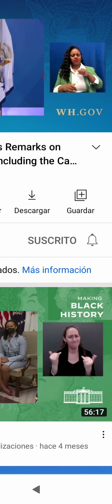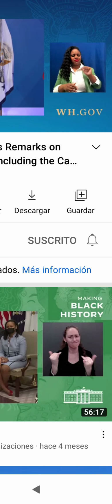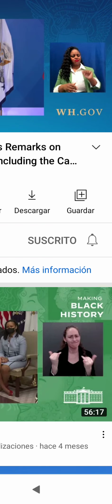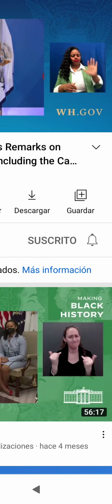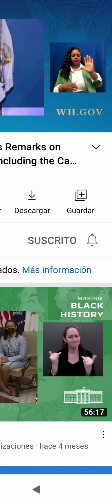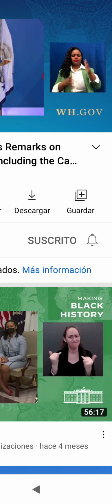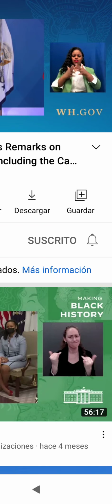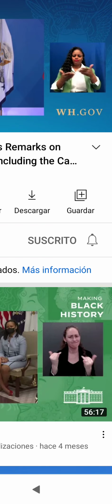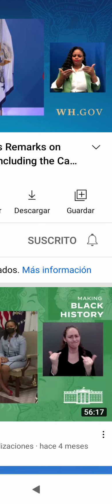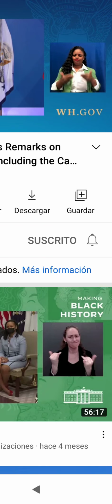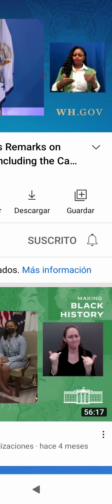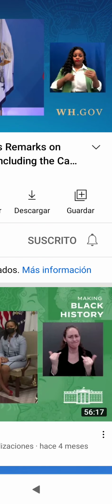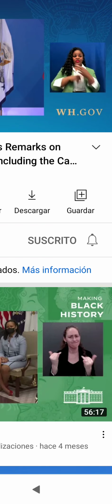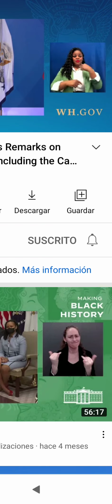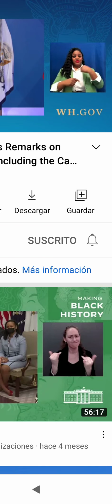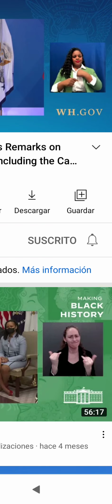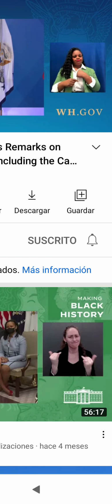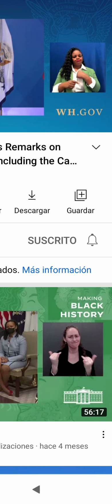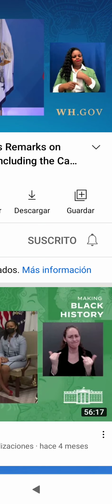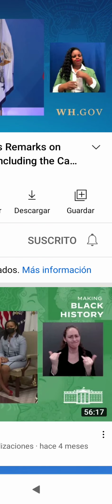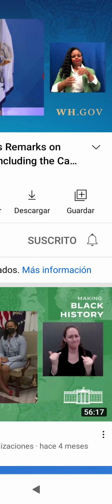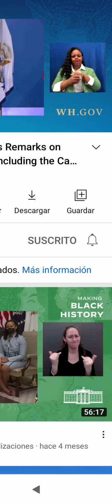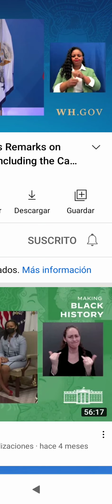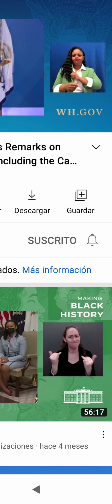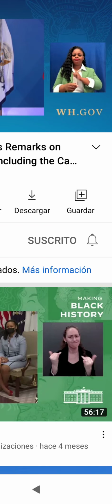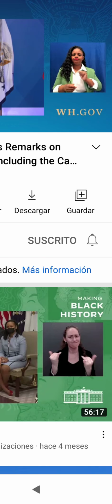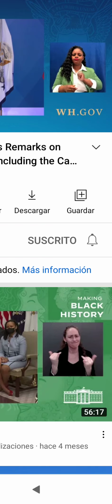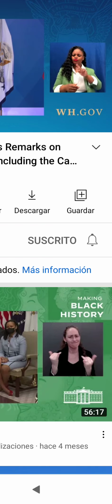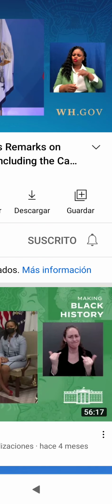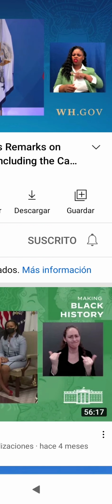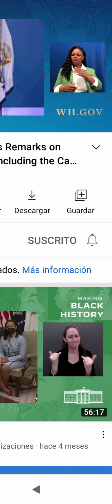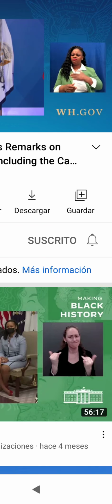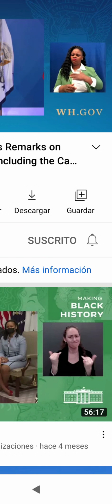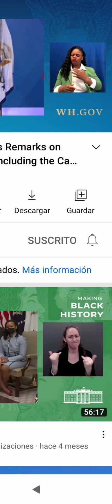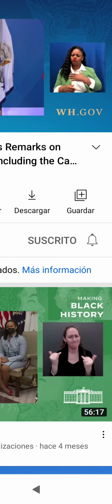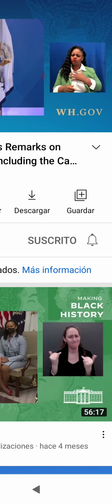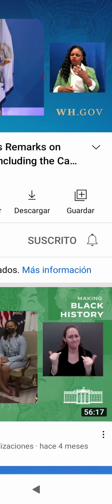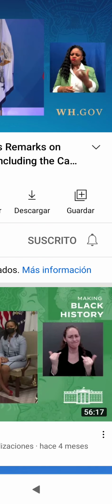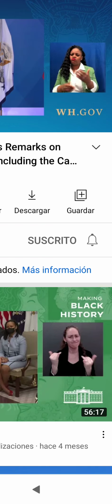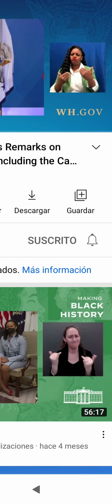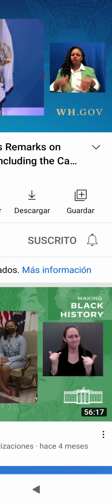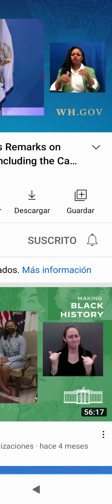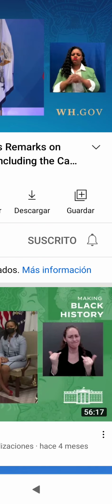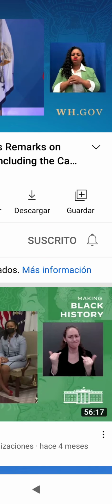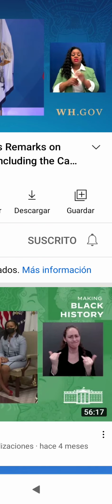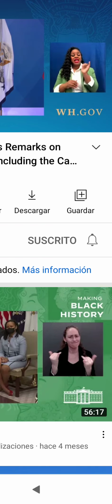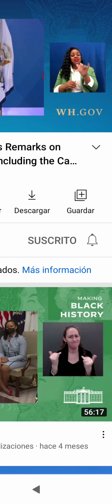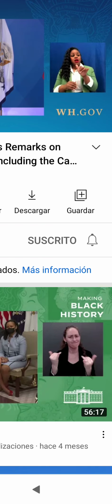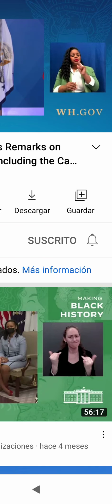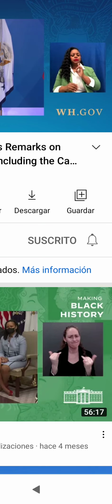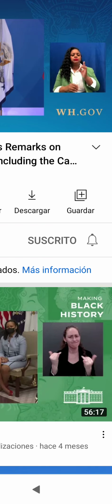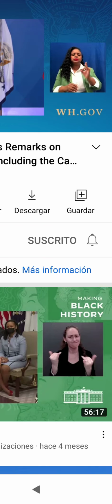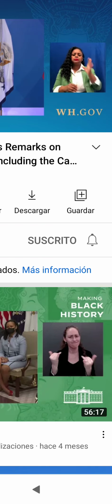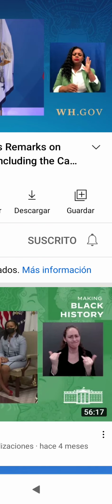a resident of Atlanta, in a very personal and devastating way. Yet, that act of vile hatred spoke to a far